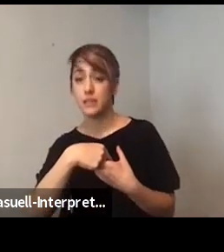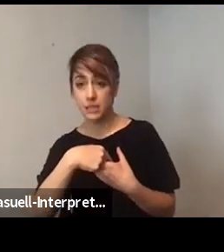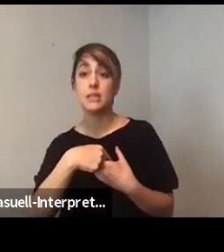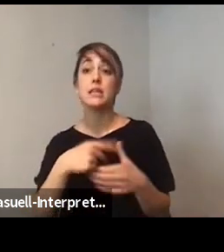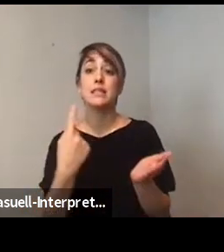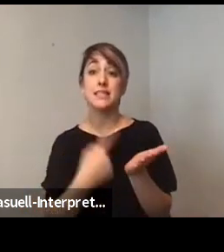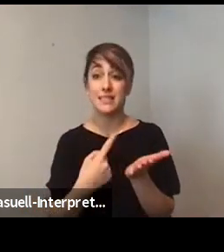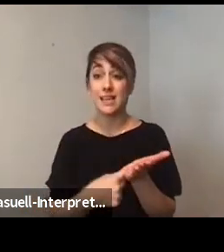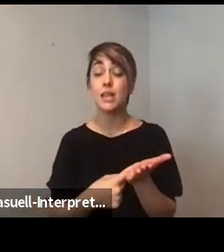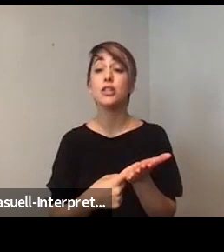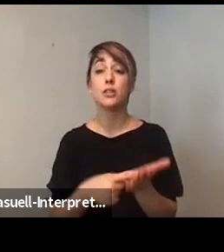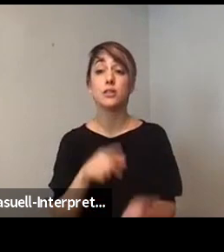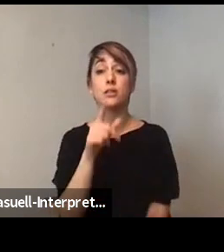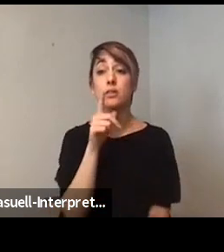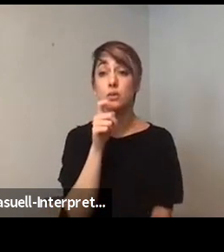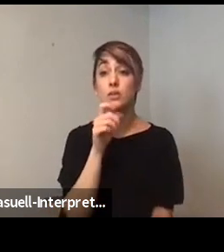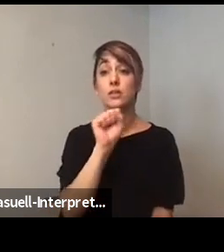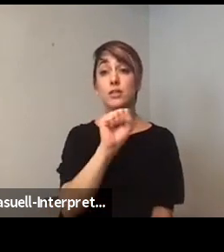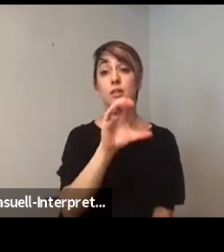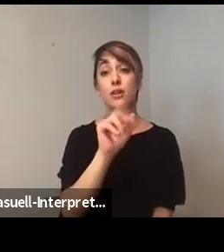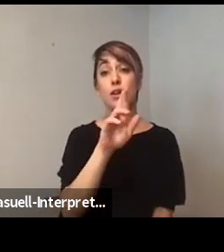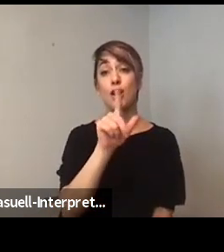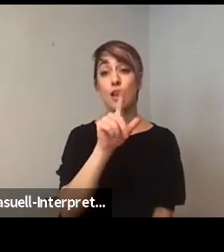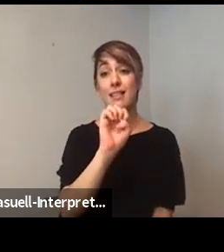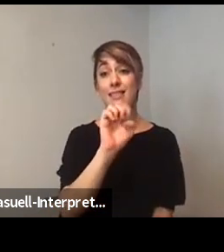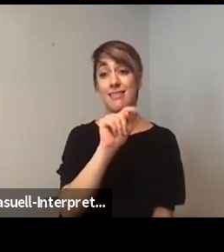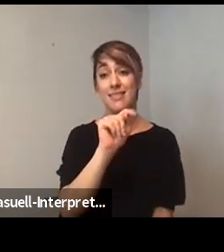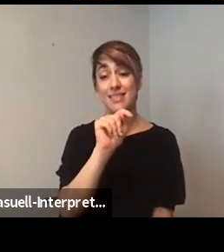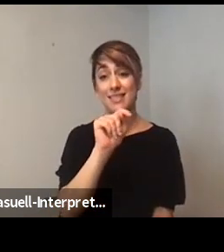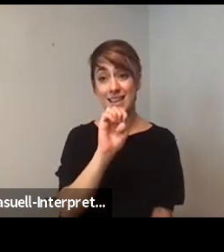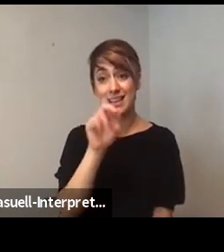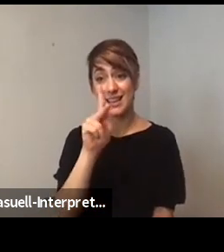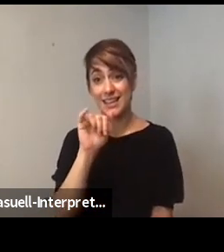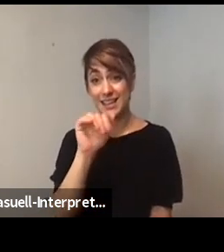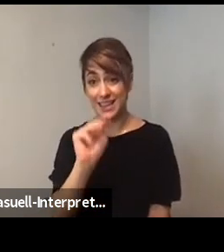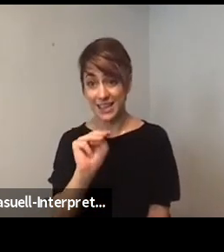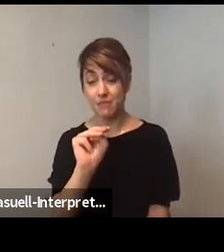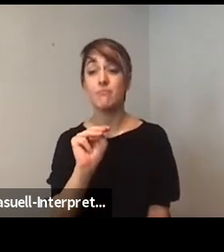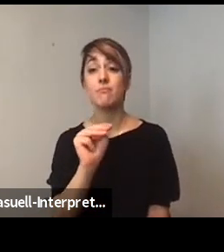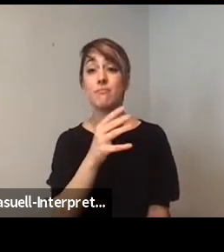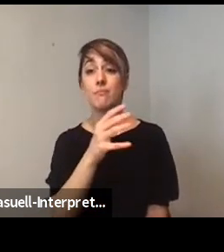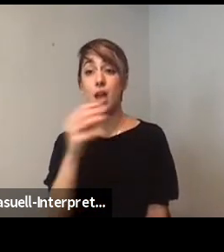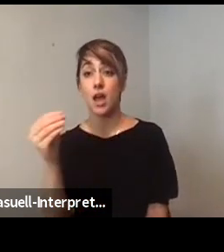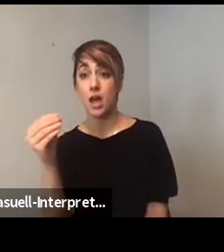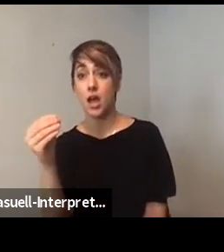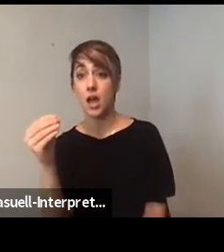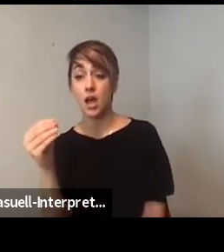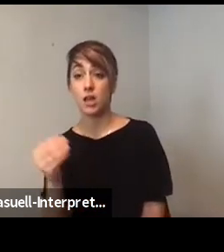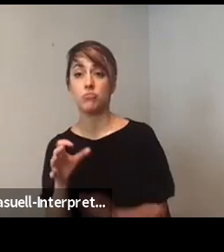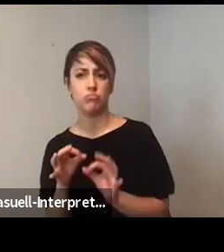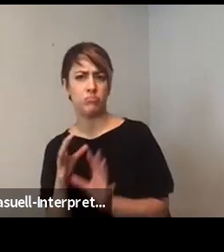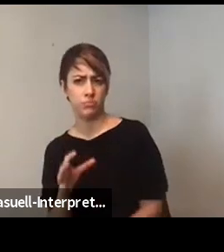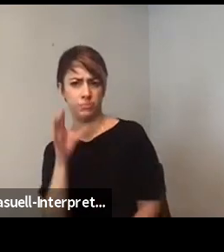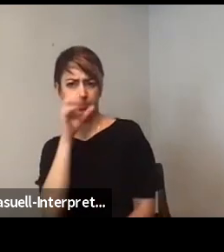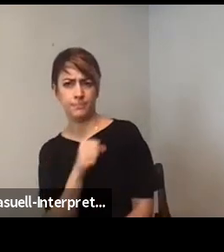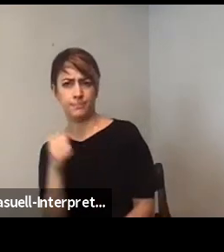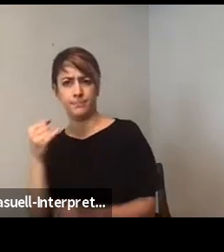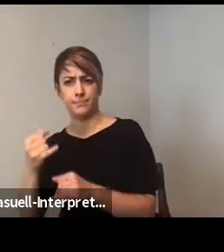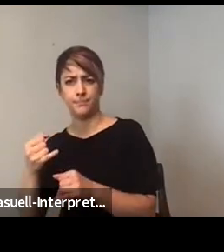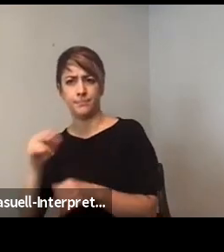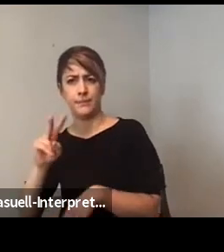Kim and Matty Barber Bockelman. And they will be discussing reimagining liveness and connection for virtual